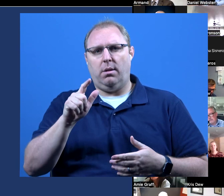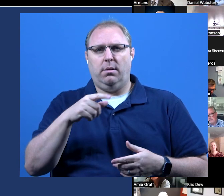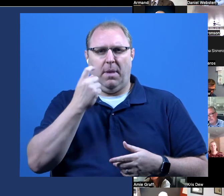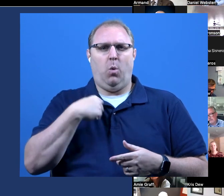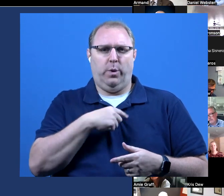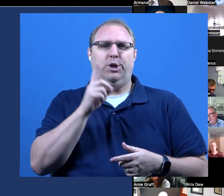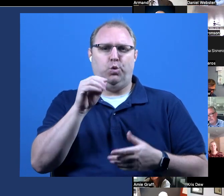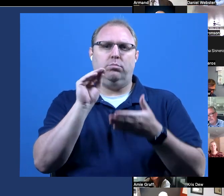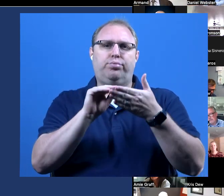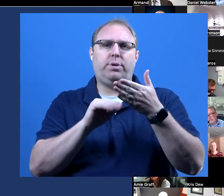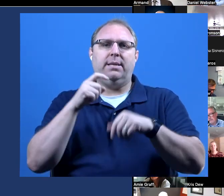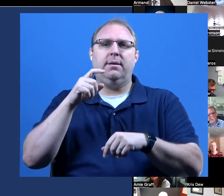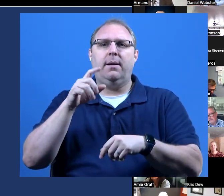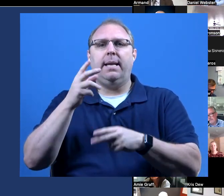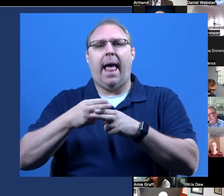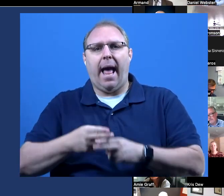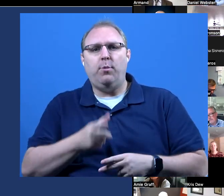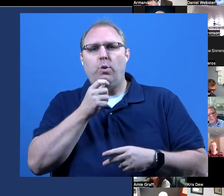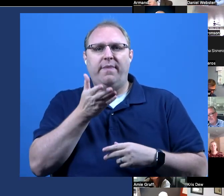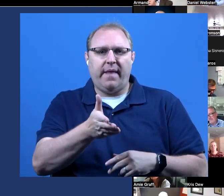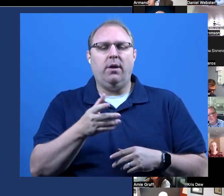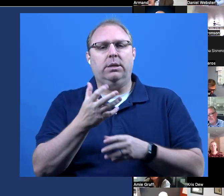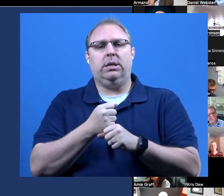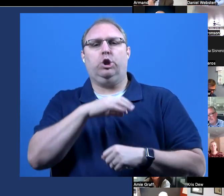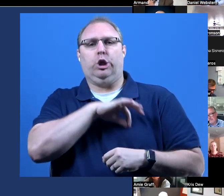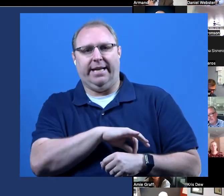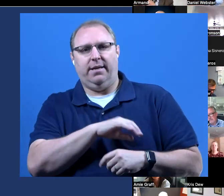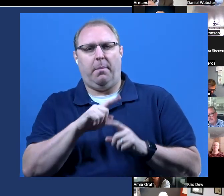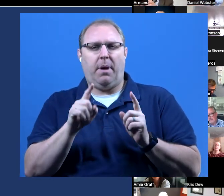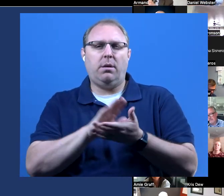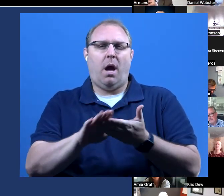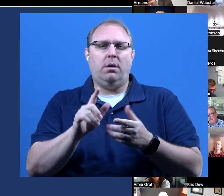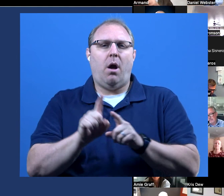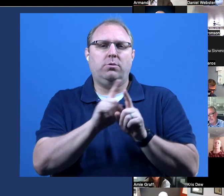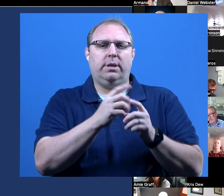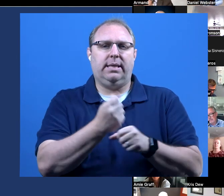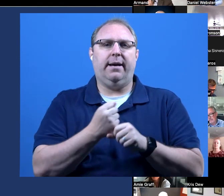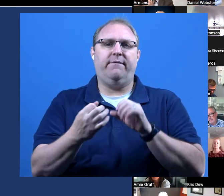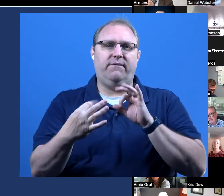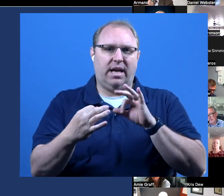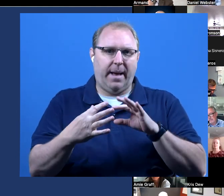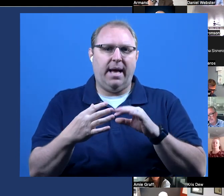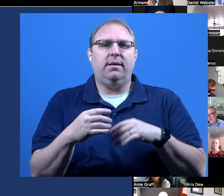the slides as well in case you think that might be helpful. Okay, thanks everyone. Appreciate you being here. Have a good afternoon.